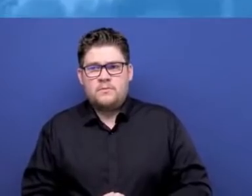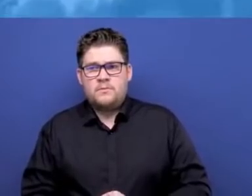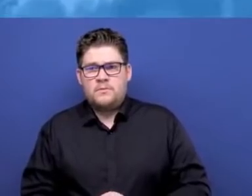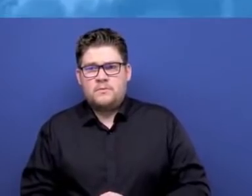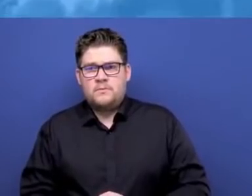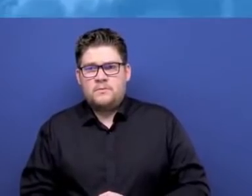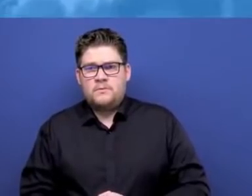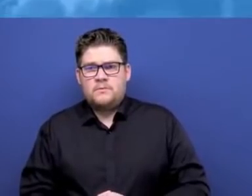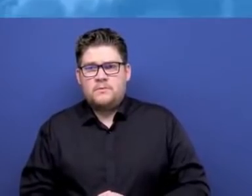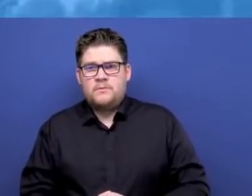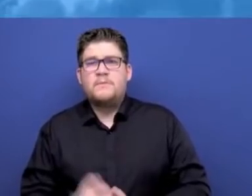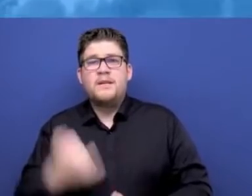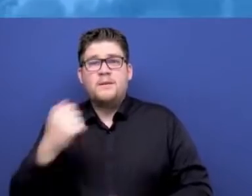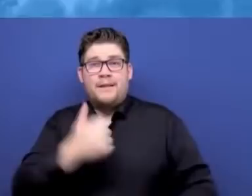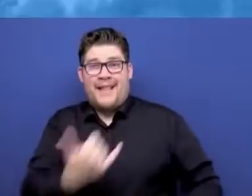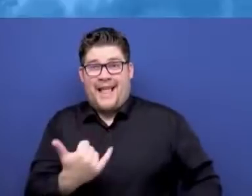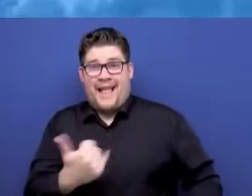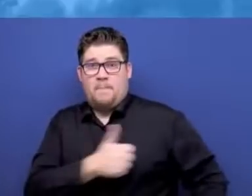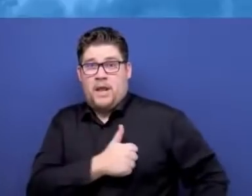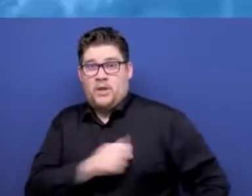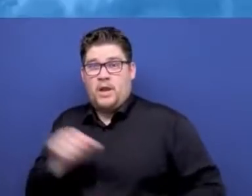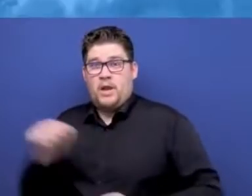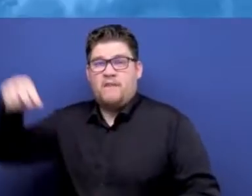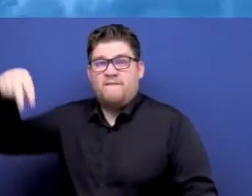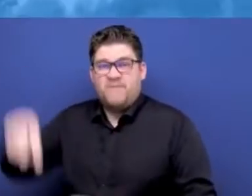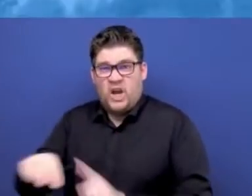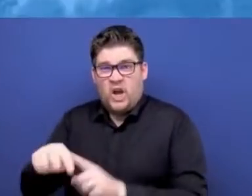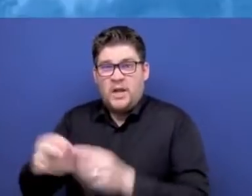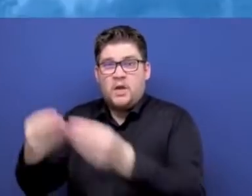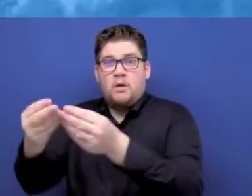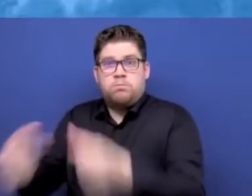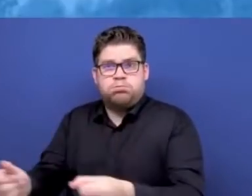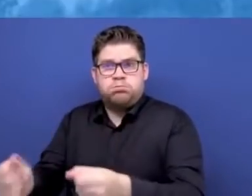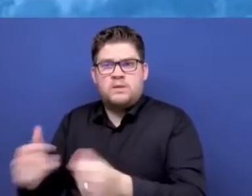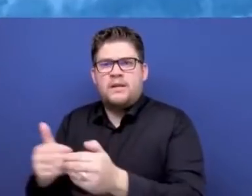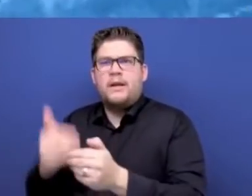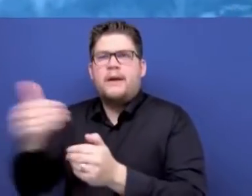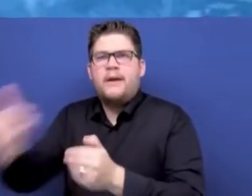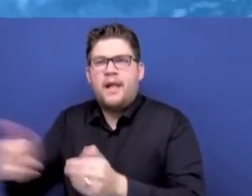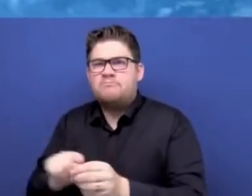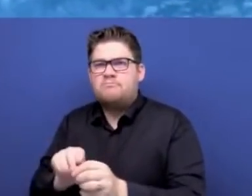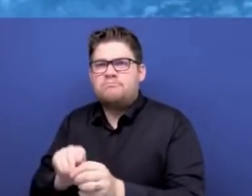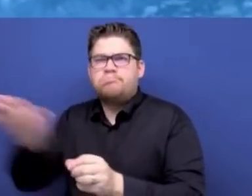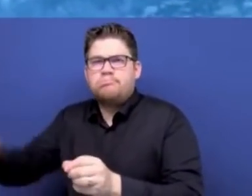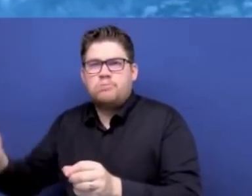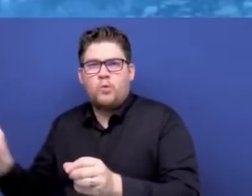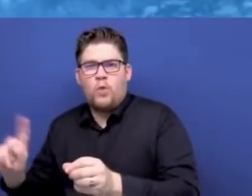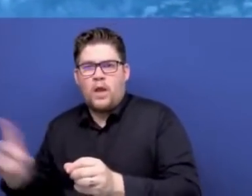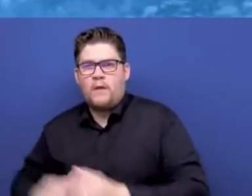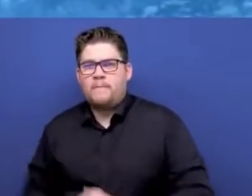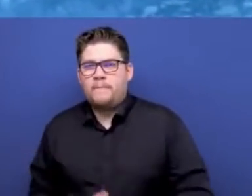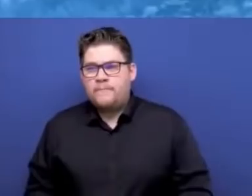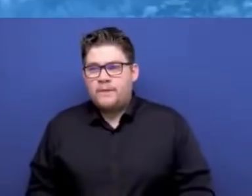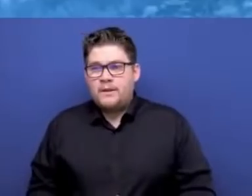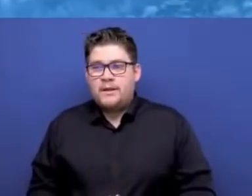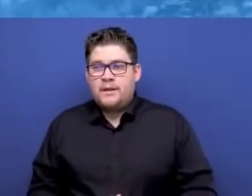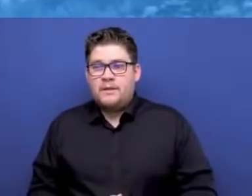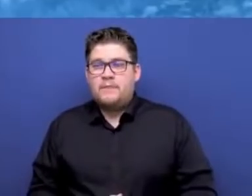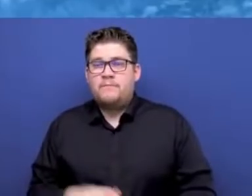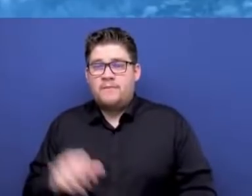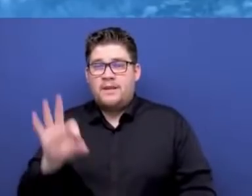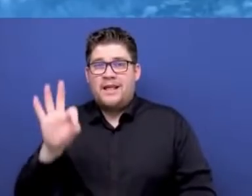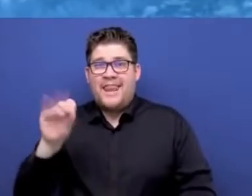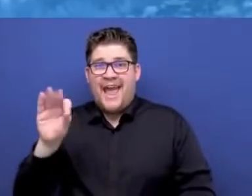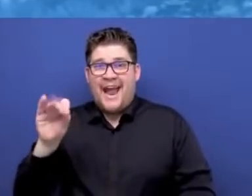Yeah, so I don't believe so. The first 90 personnel that came from the military have been deployed to the Thomas